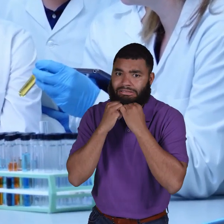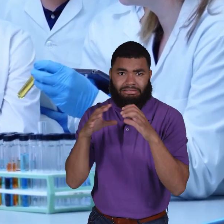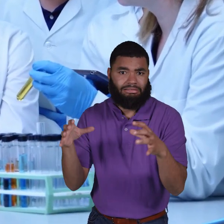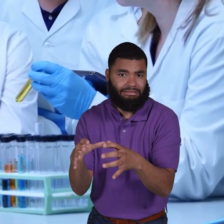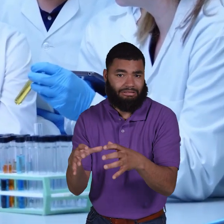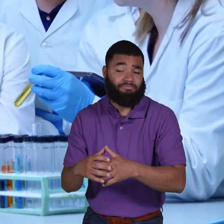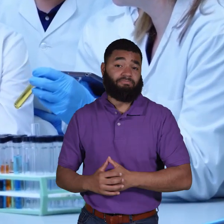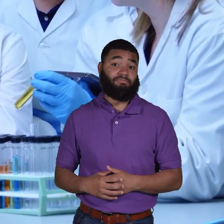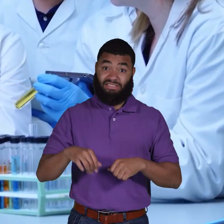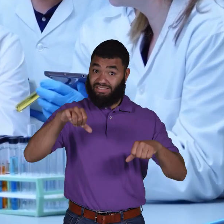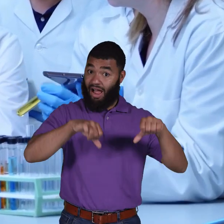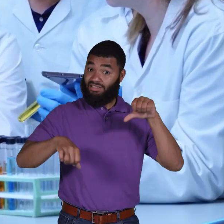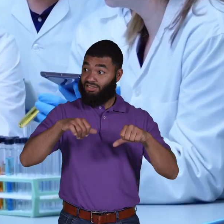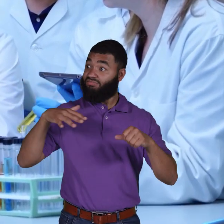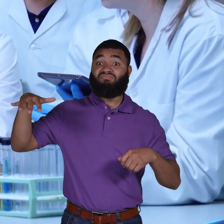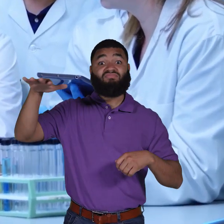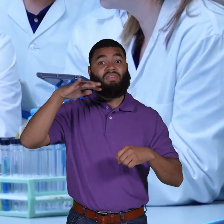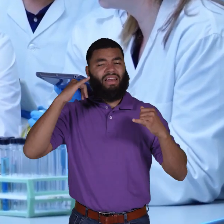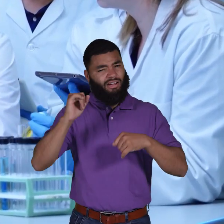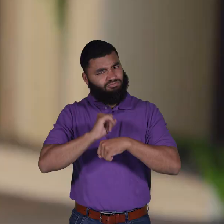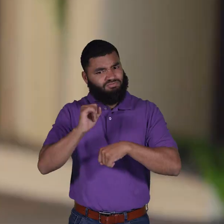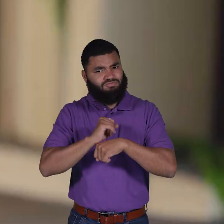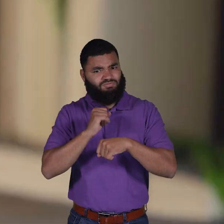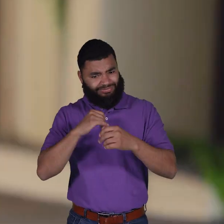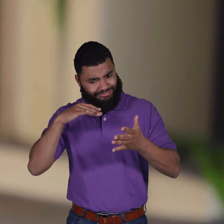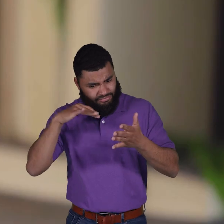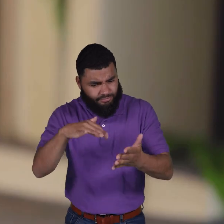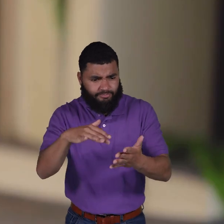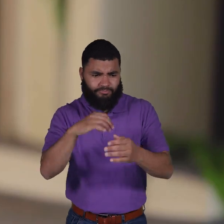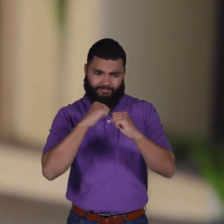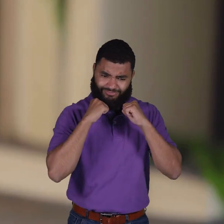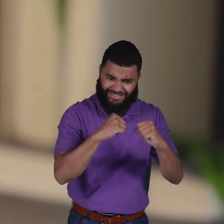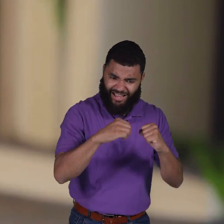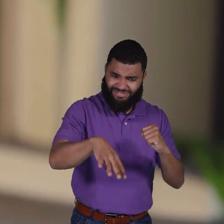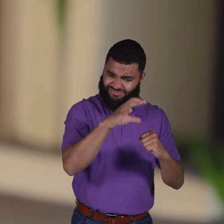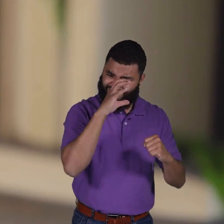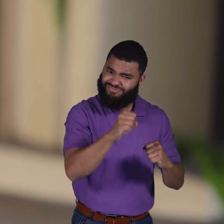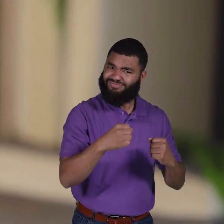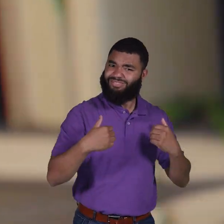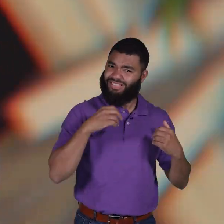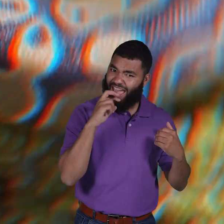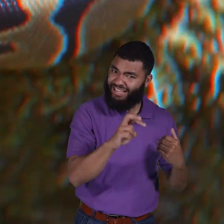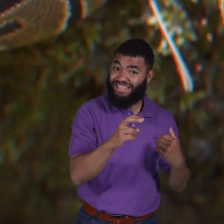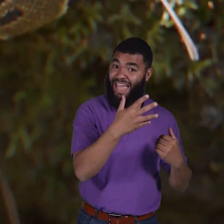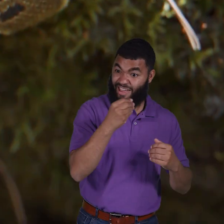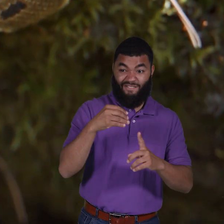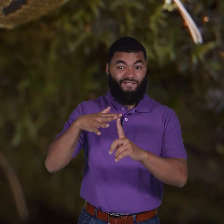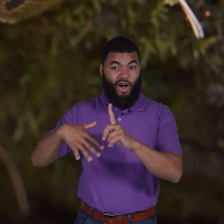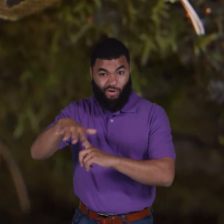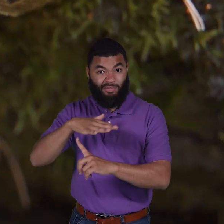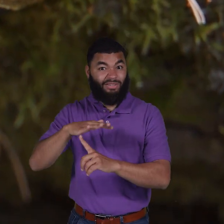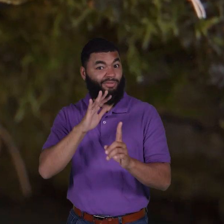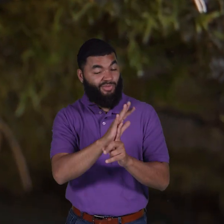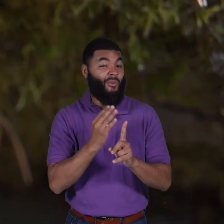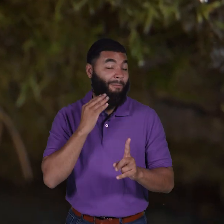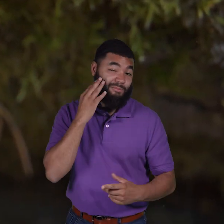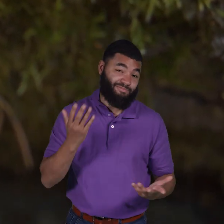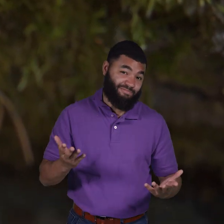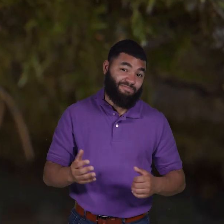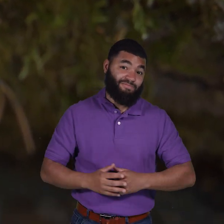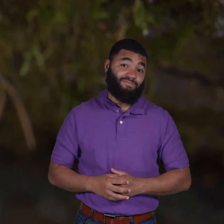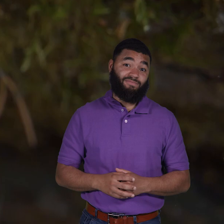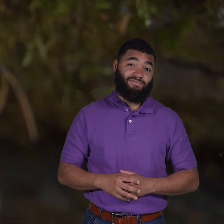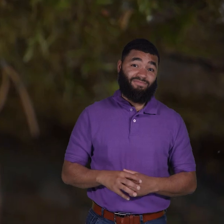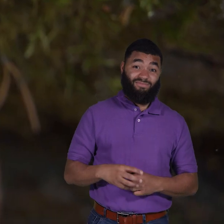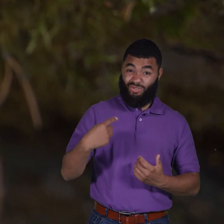study and protect these fascinating snakes and the environments they call home. We just learned a bunch